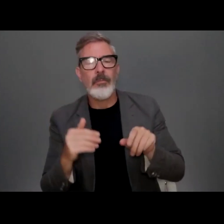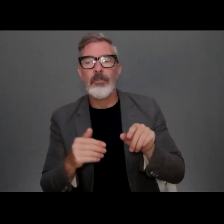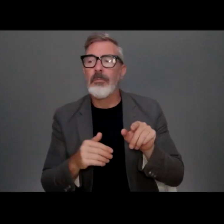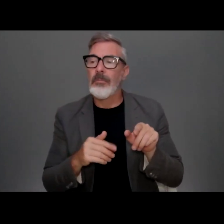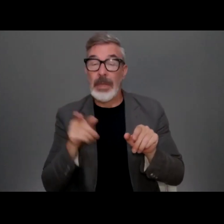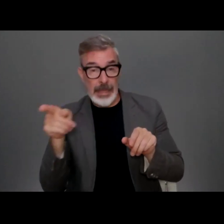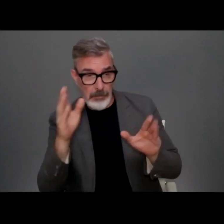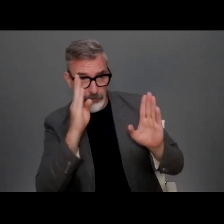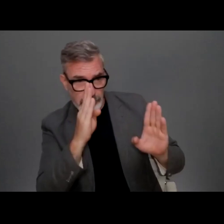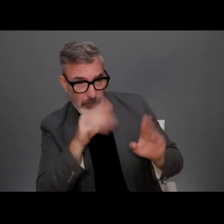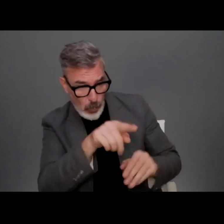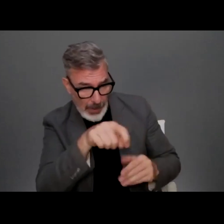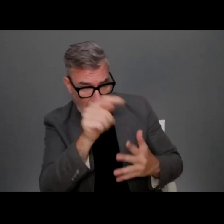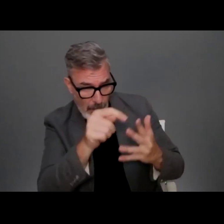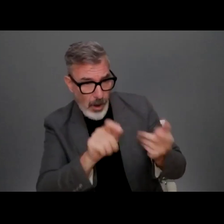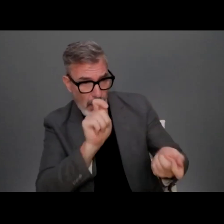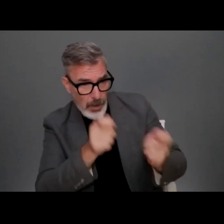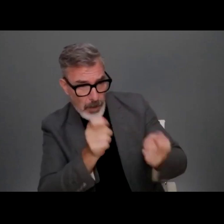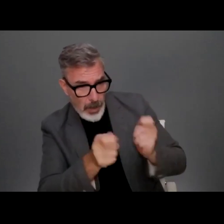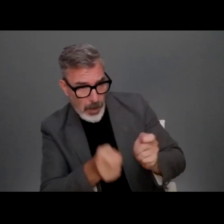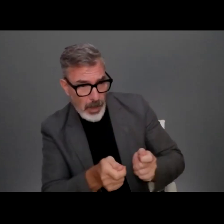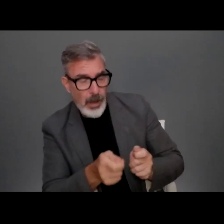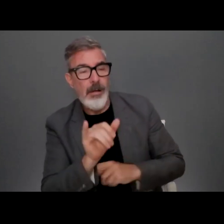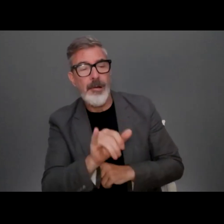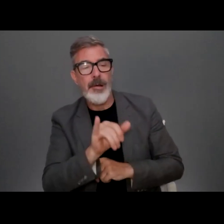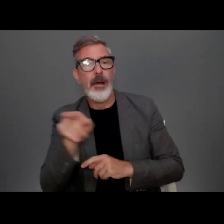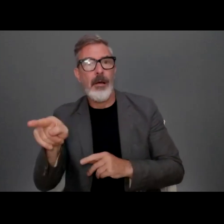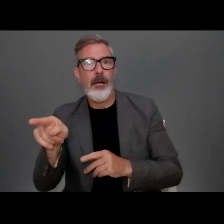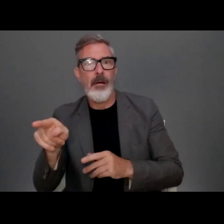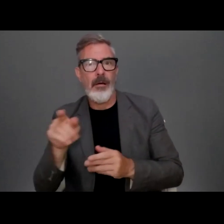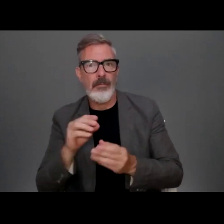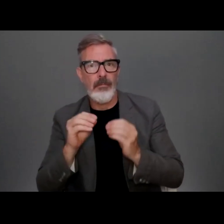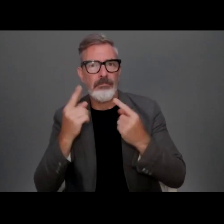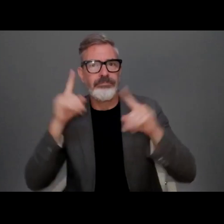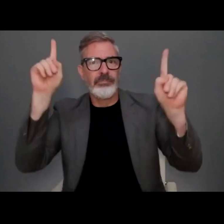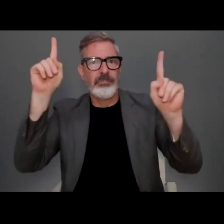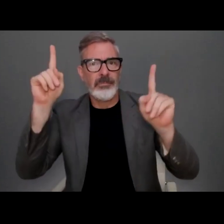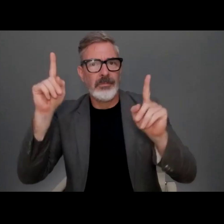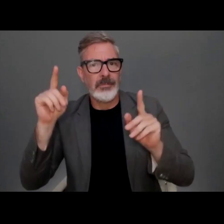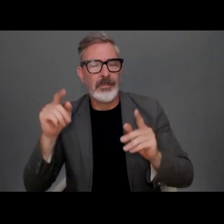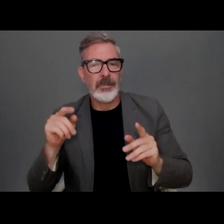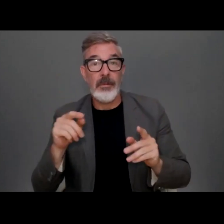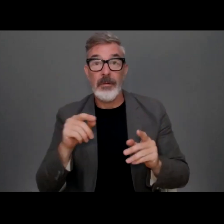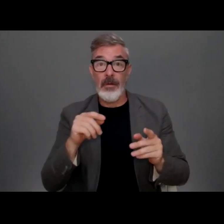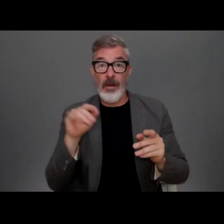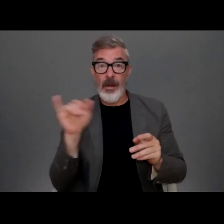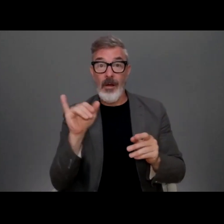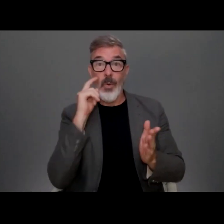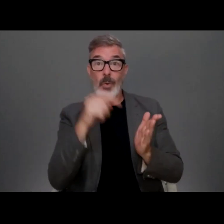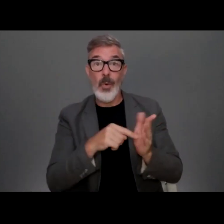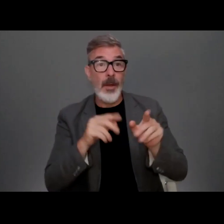successful leaders. Now, what comes of this? Well, their teams reported a 63% increase in well-being